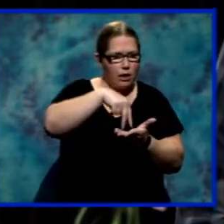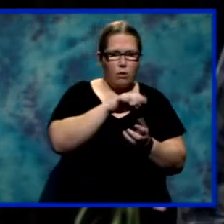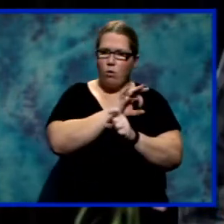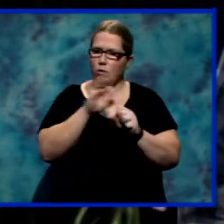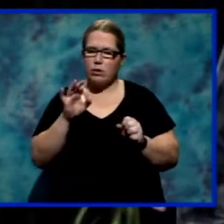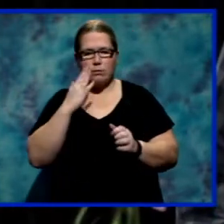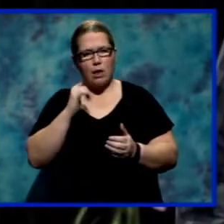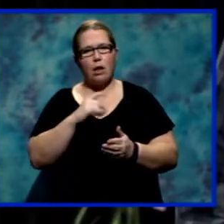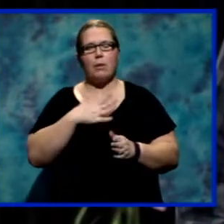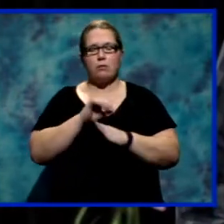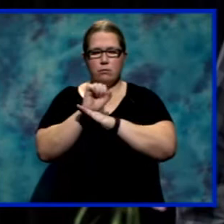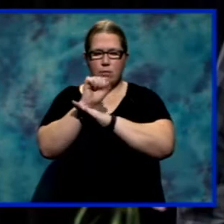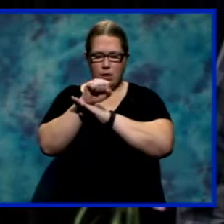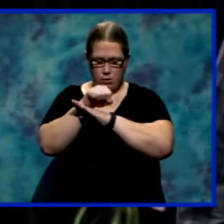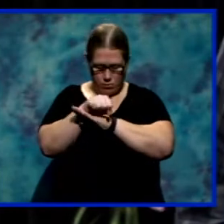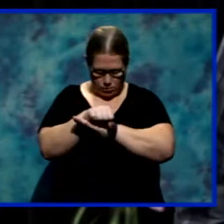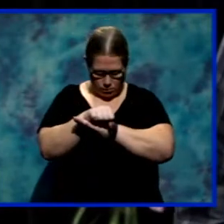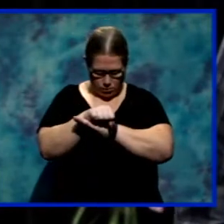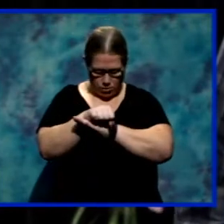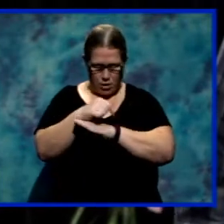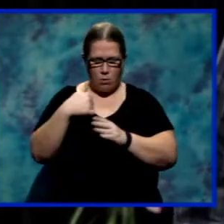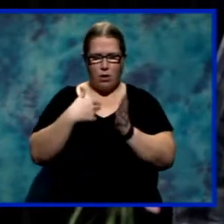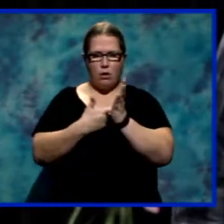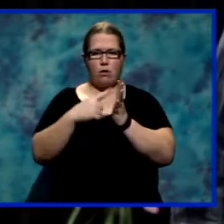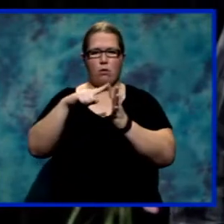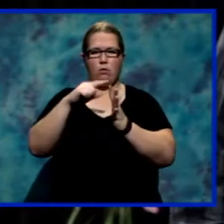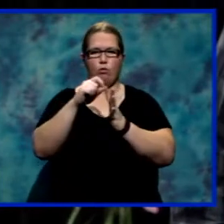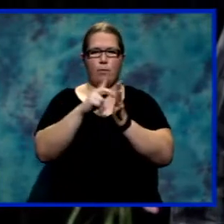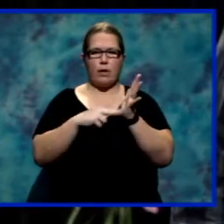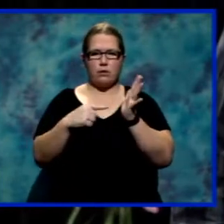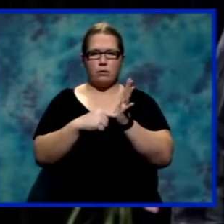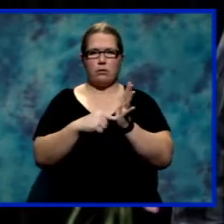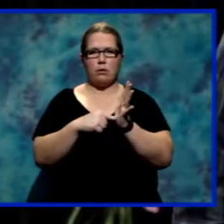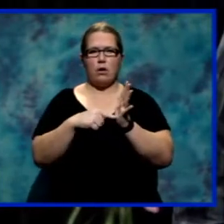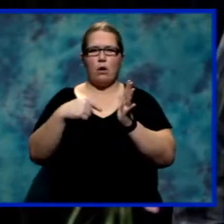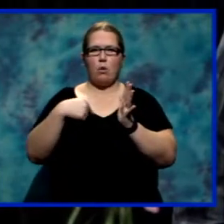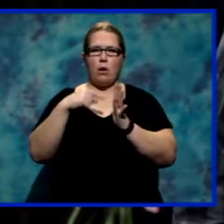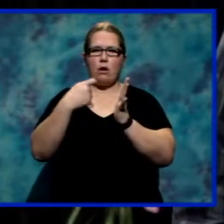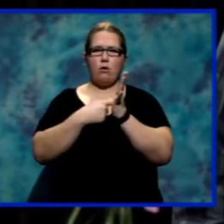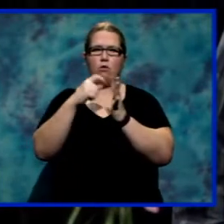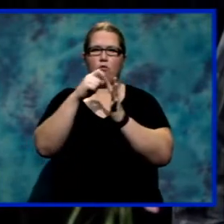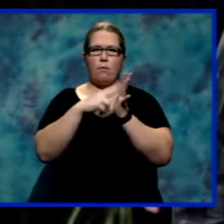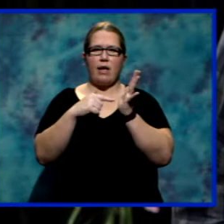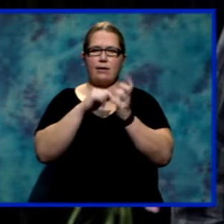bowed, and we repent. We repent of our sins.